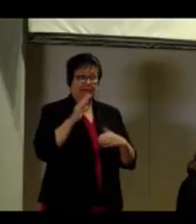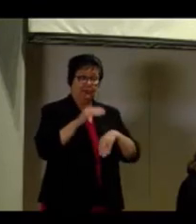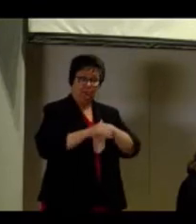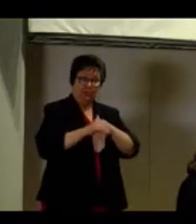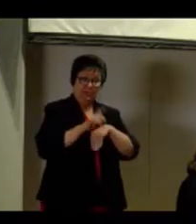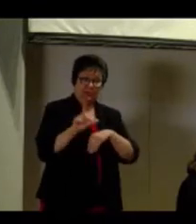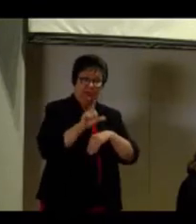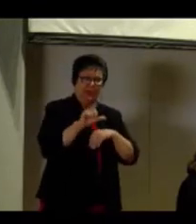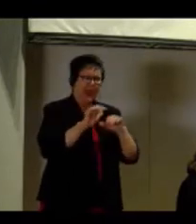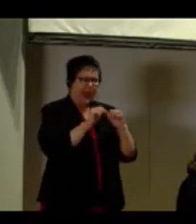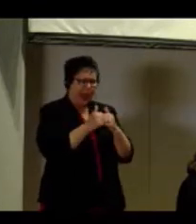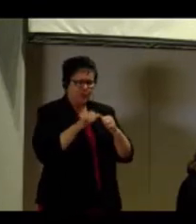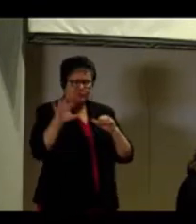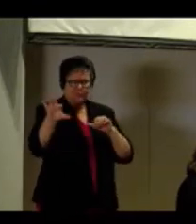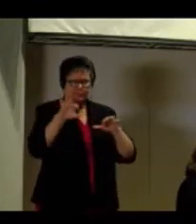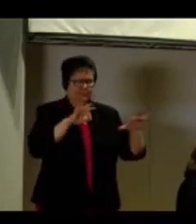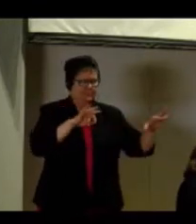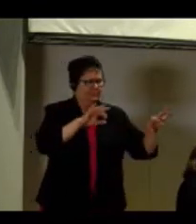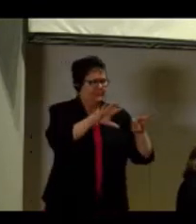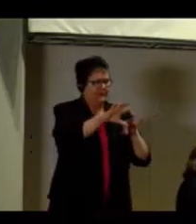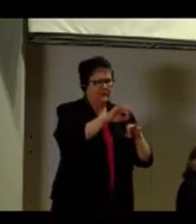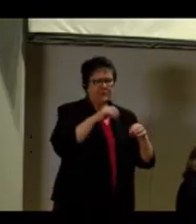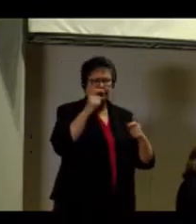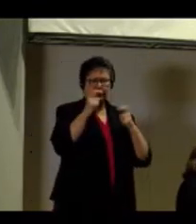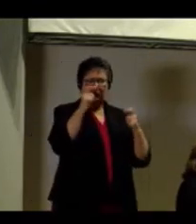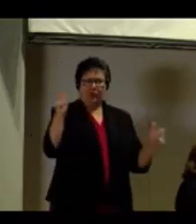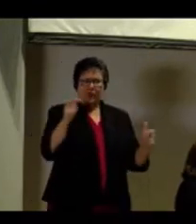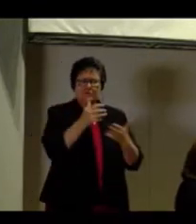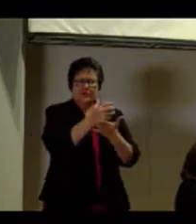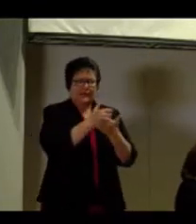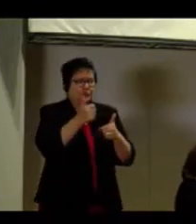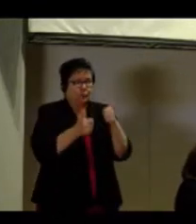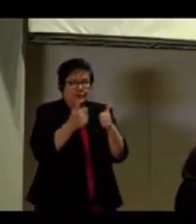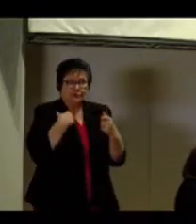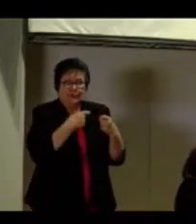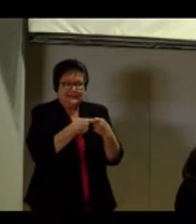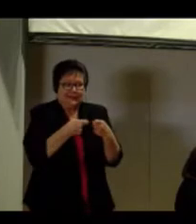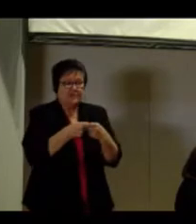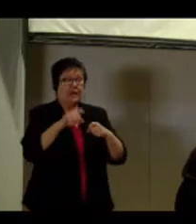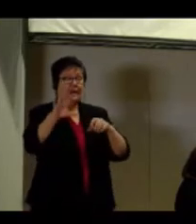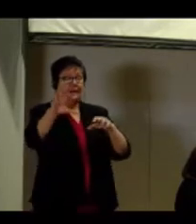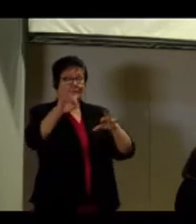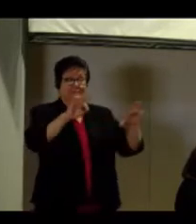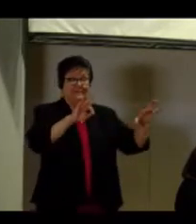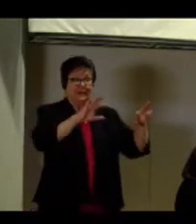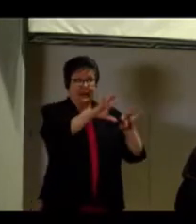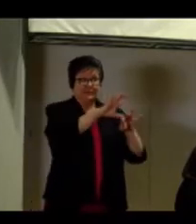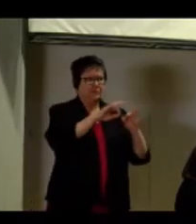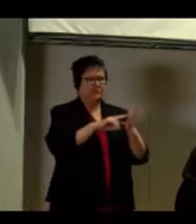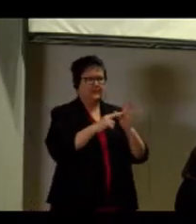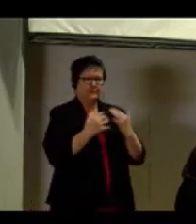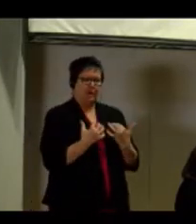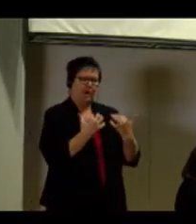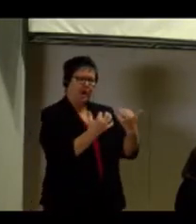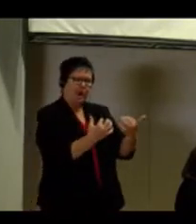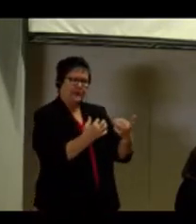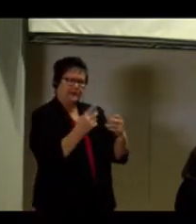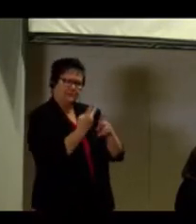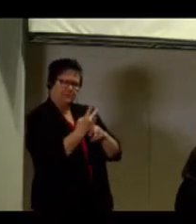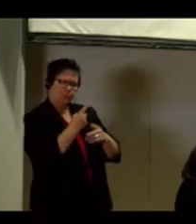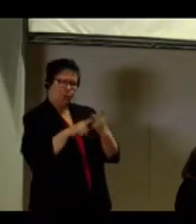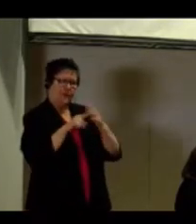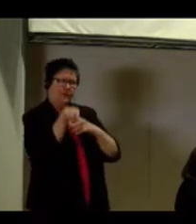to choose what to digitize from such a big collection. Selection involves deciding what your audiences need from you. And